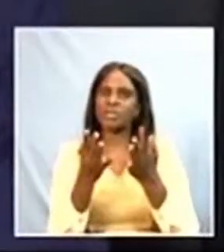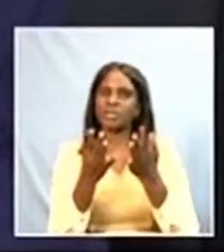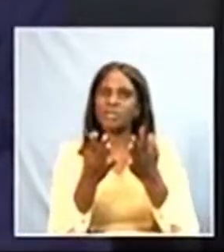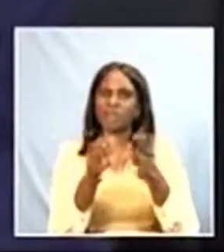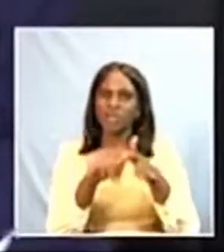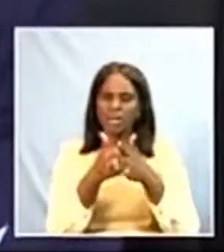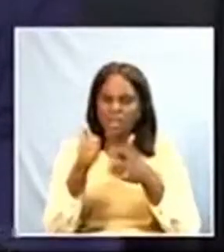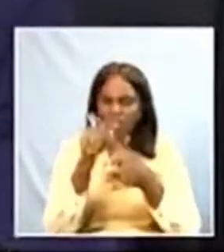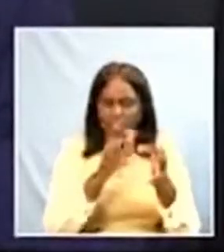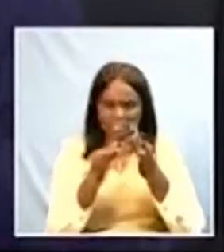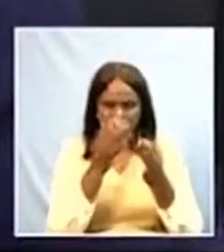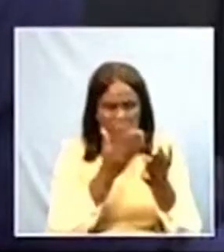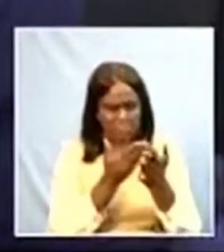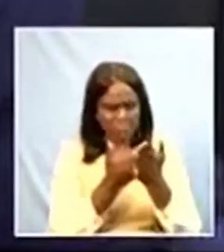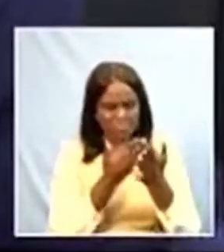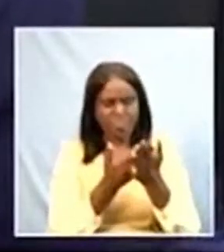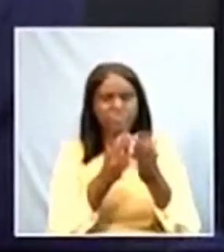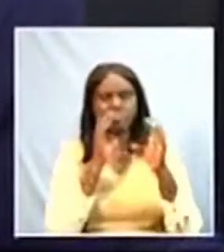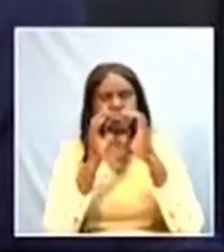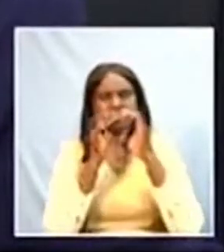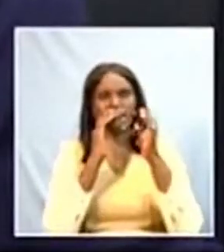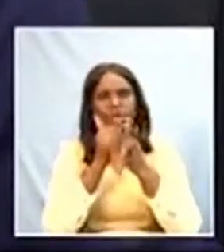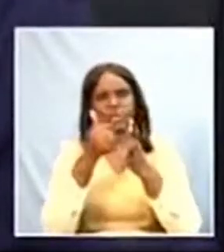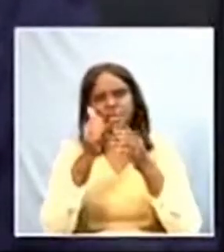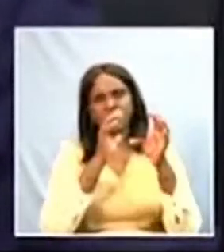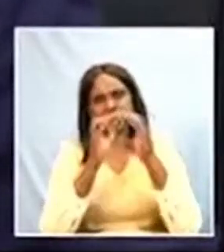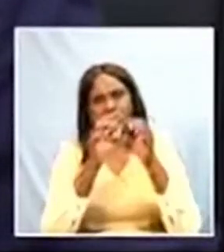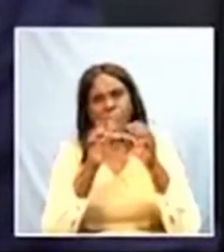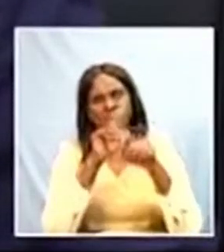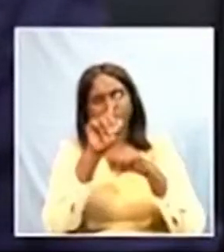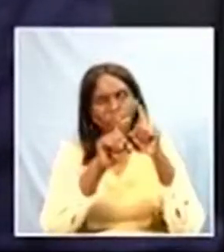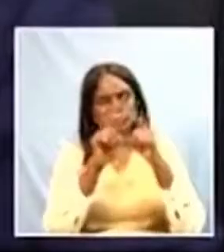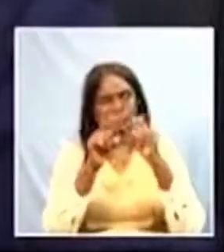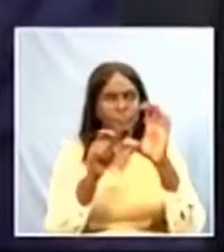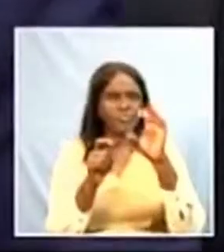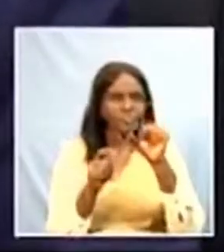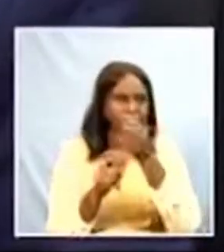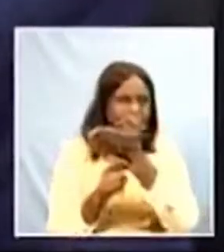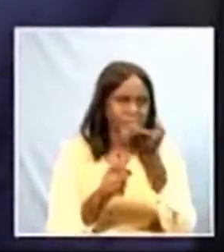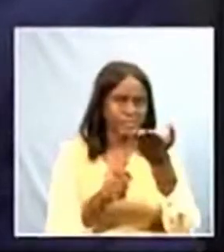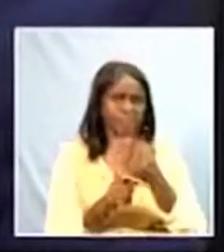mean, how do you explain such kind of communication? That is the question. CS.